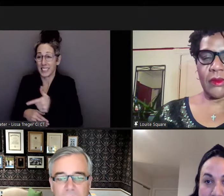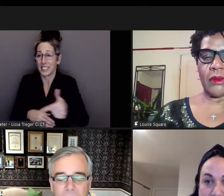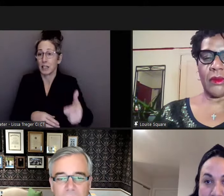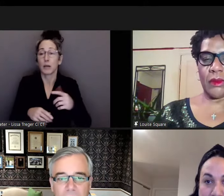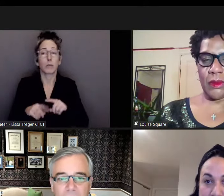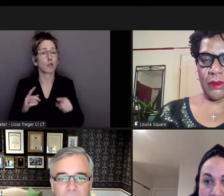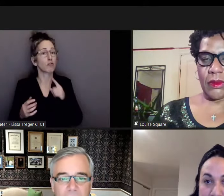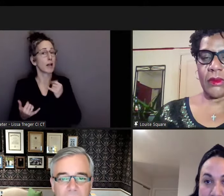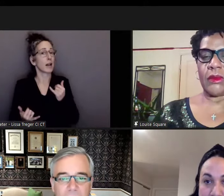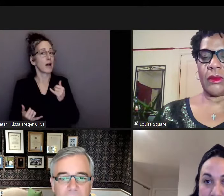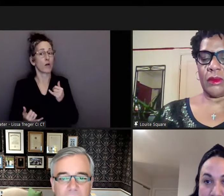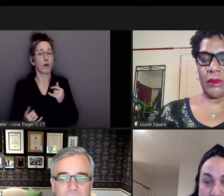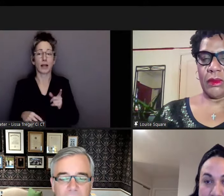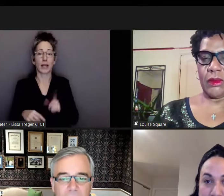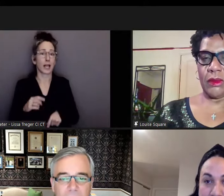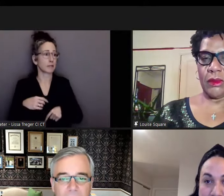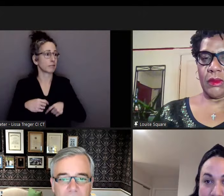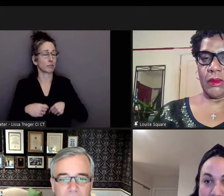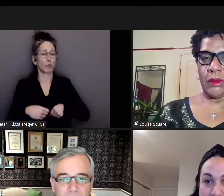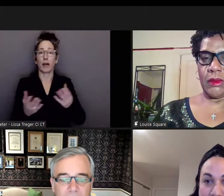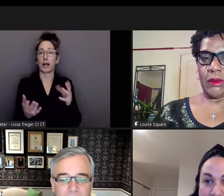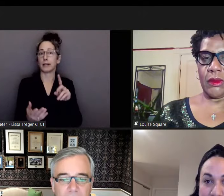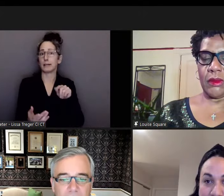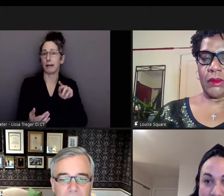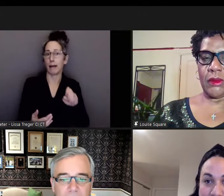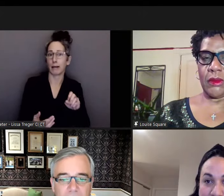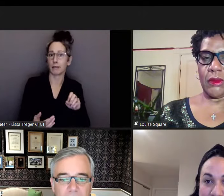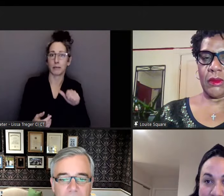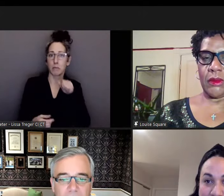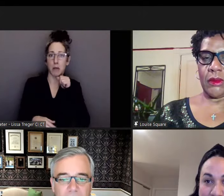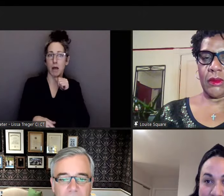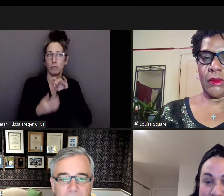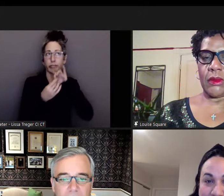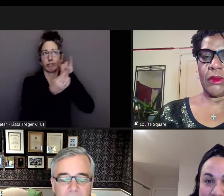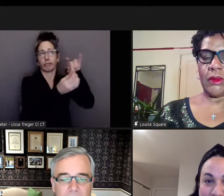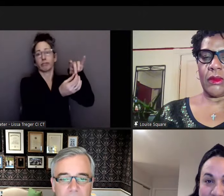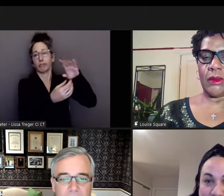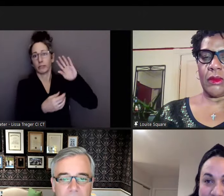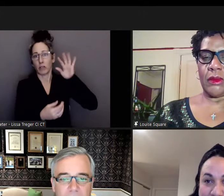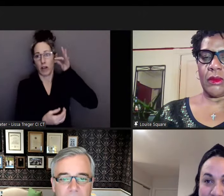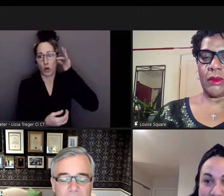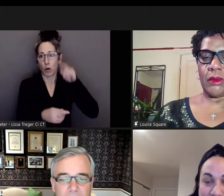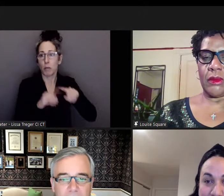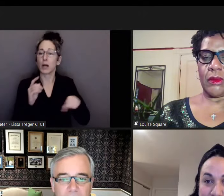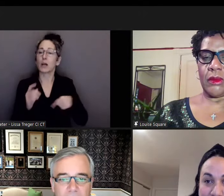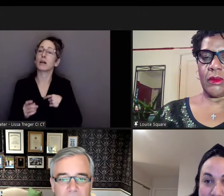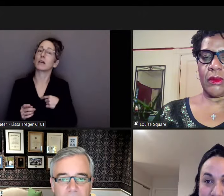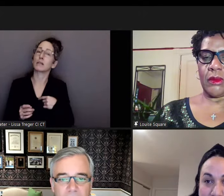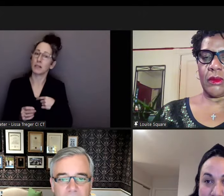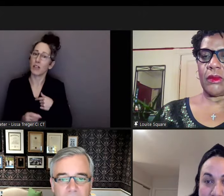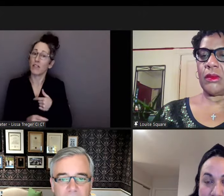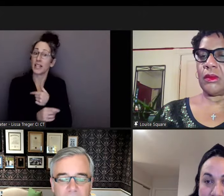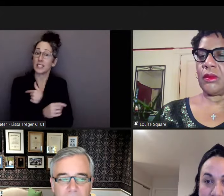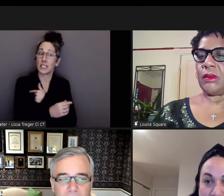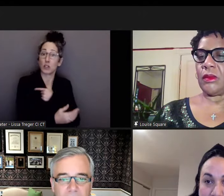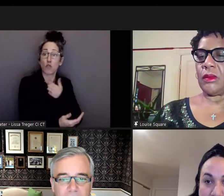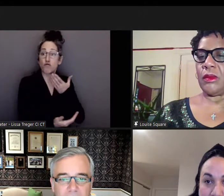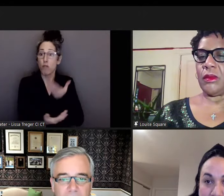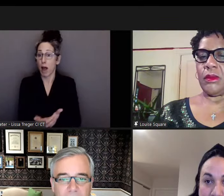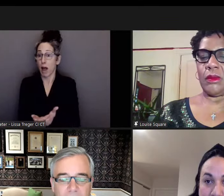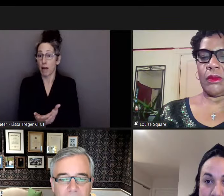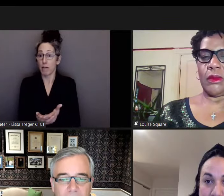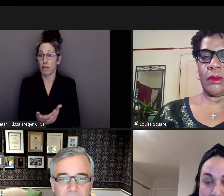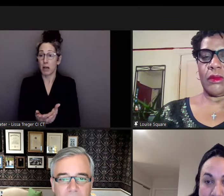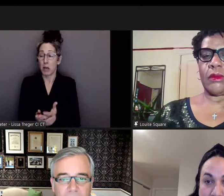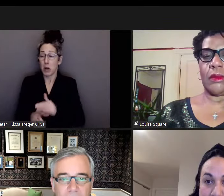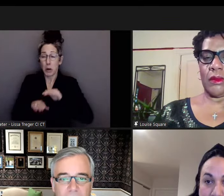because I'm not on the federal, I don't know all the federal, stuff. But what I will say is that when these vaccines come, guys, we are informing